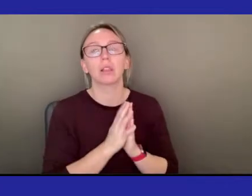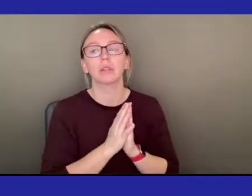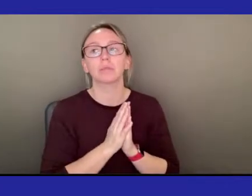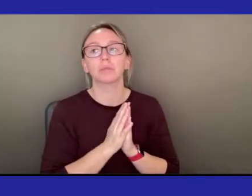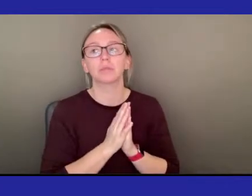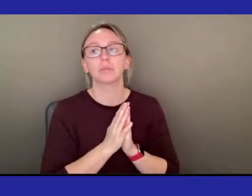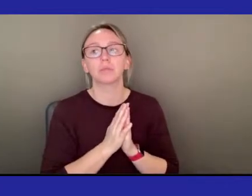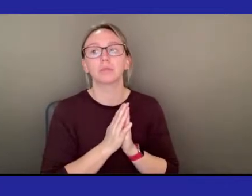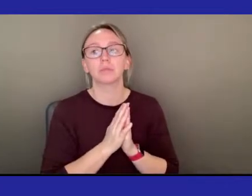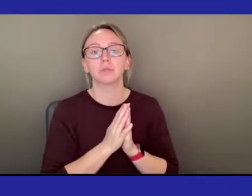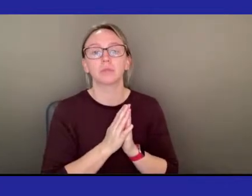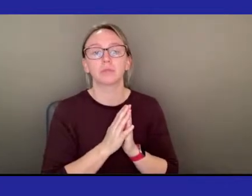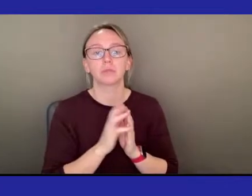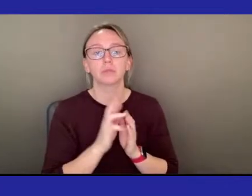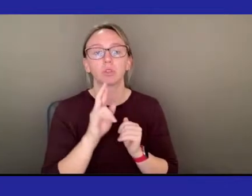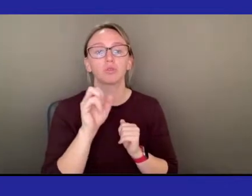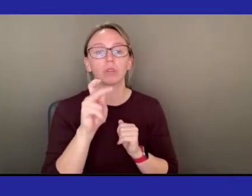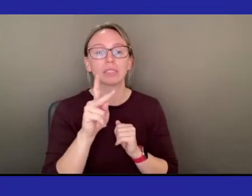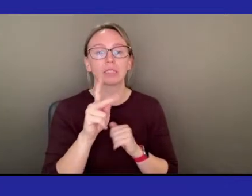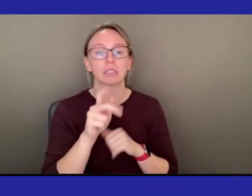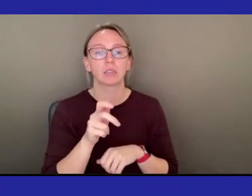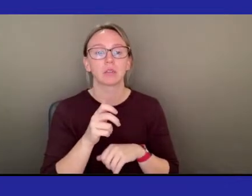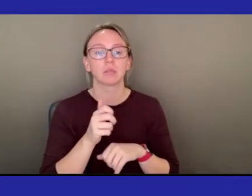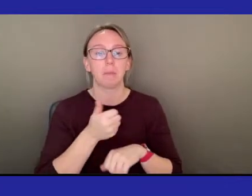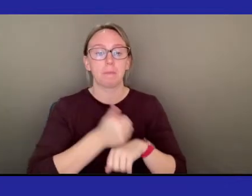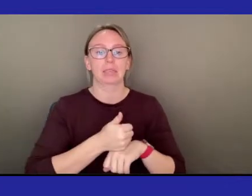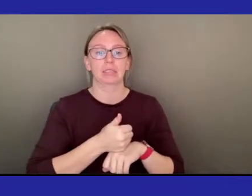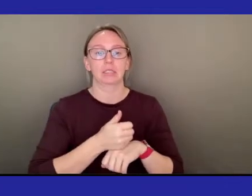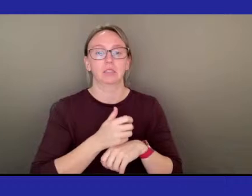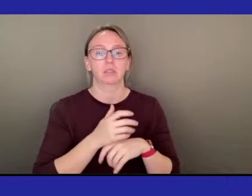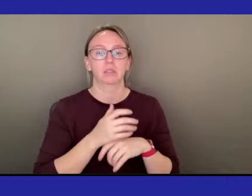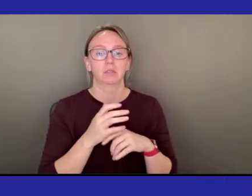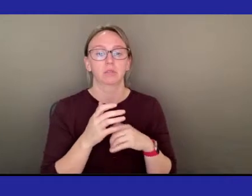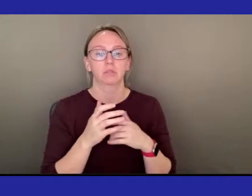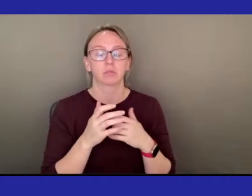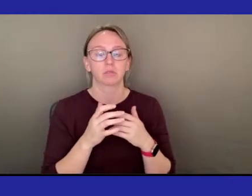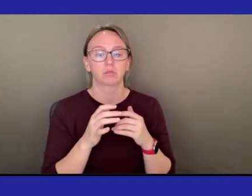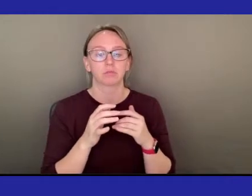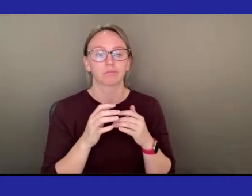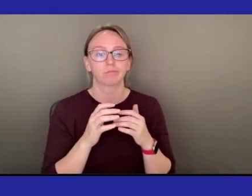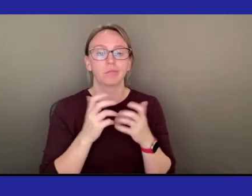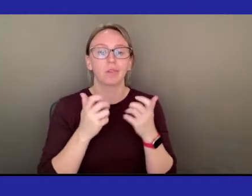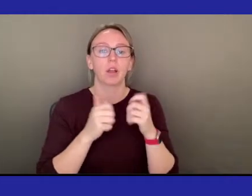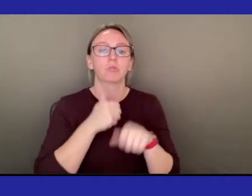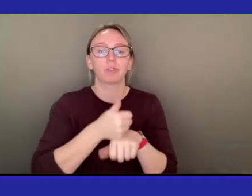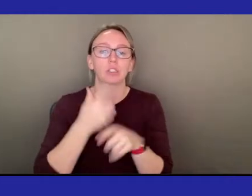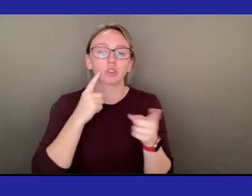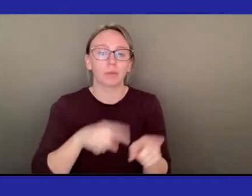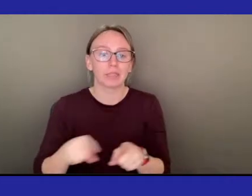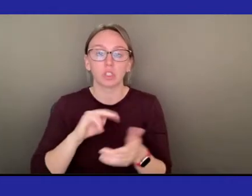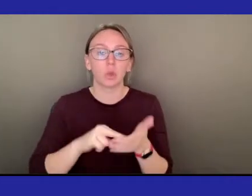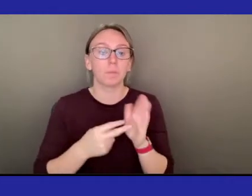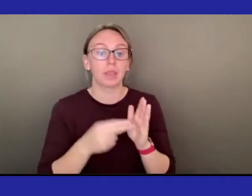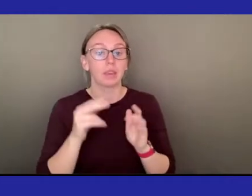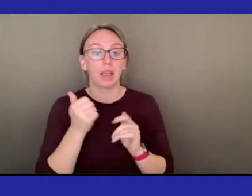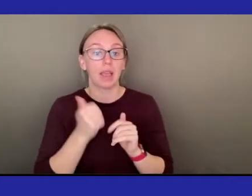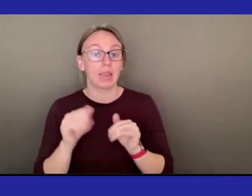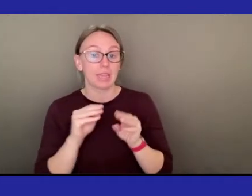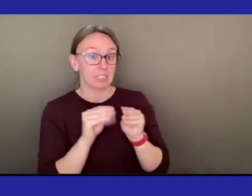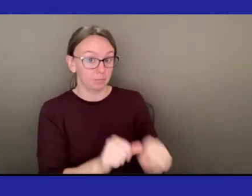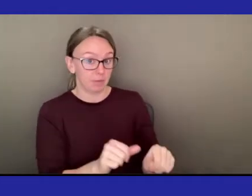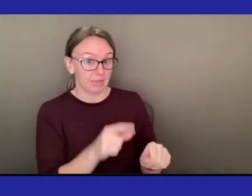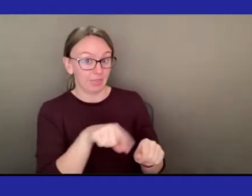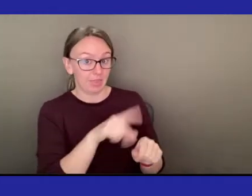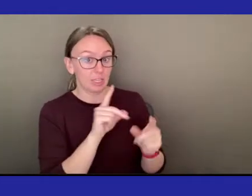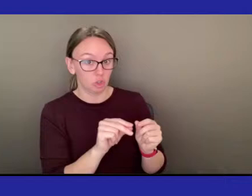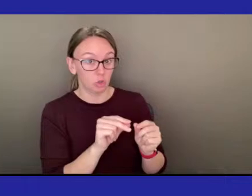risk-based arrangement we have with MetroPlus being full risk, essentially any spend that they do that is above what